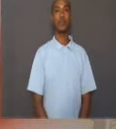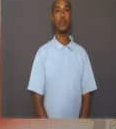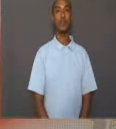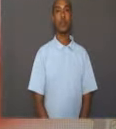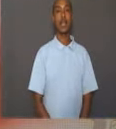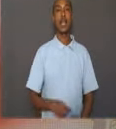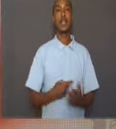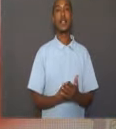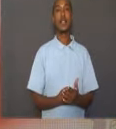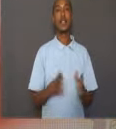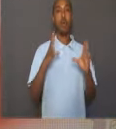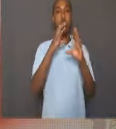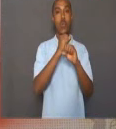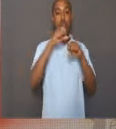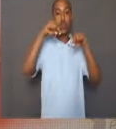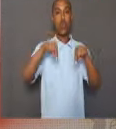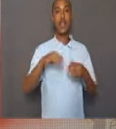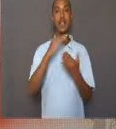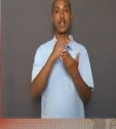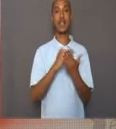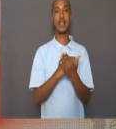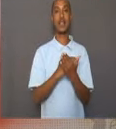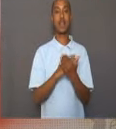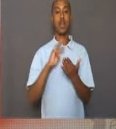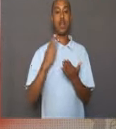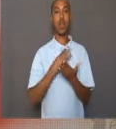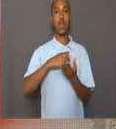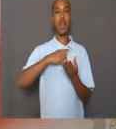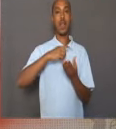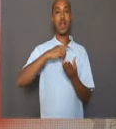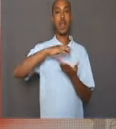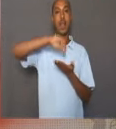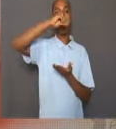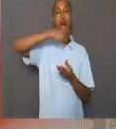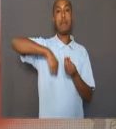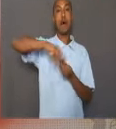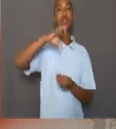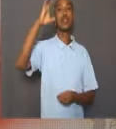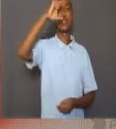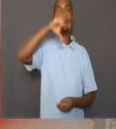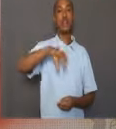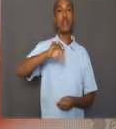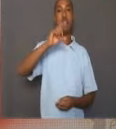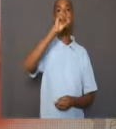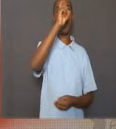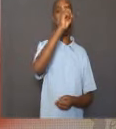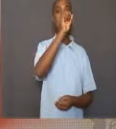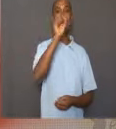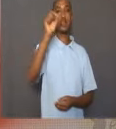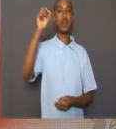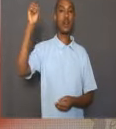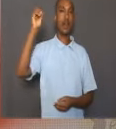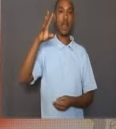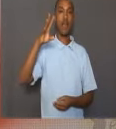This concludes today's lesson. We learned about the discovery of the X-ray, which led to